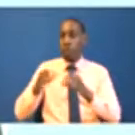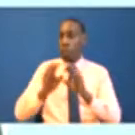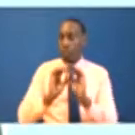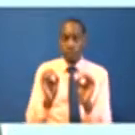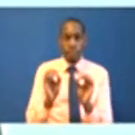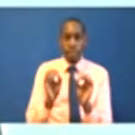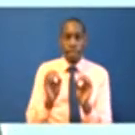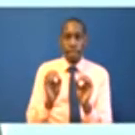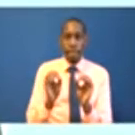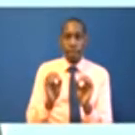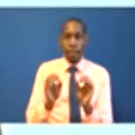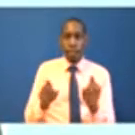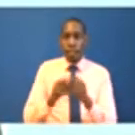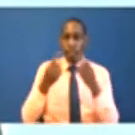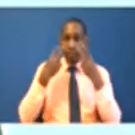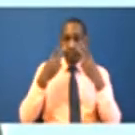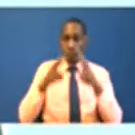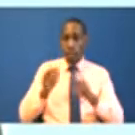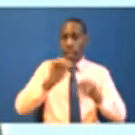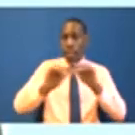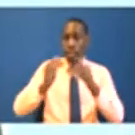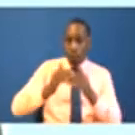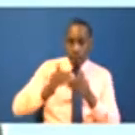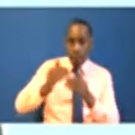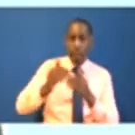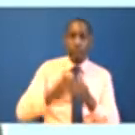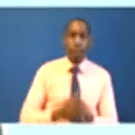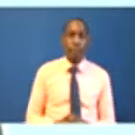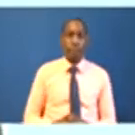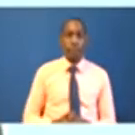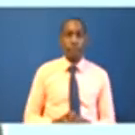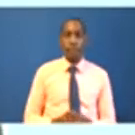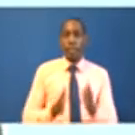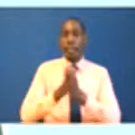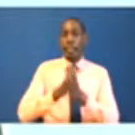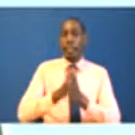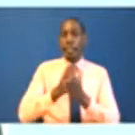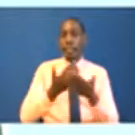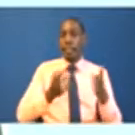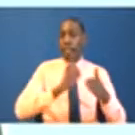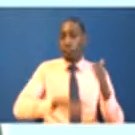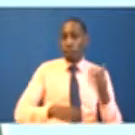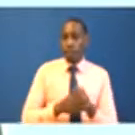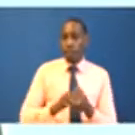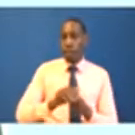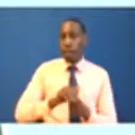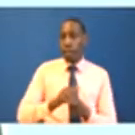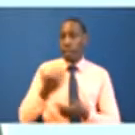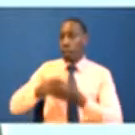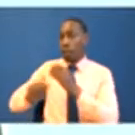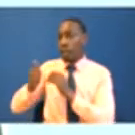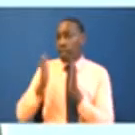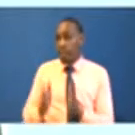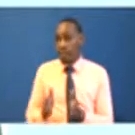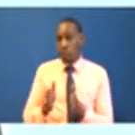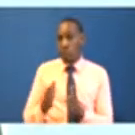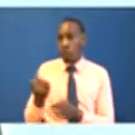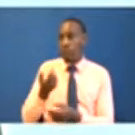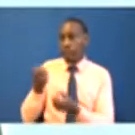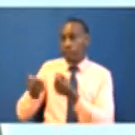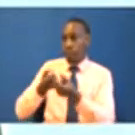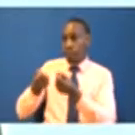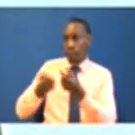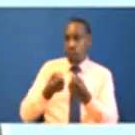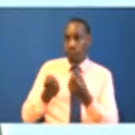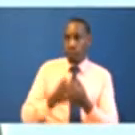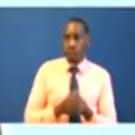but i think they have a critical but if you look at this election the thing that is interesting i was telling somebody that i think except for very few look